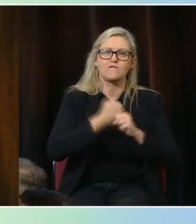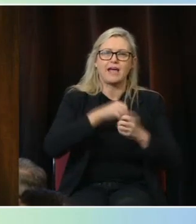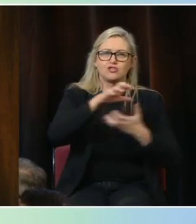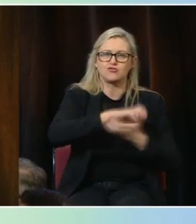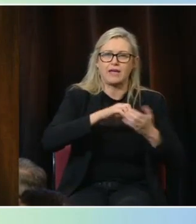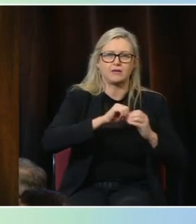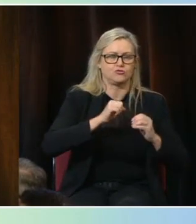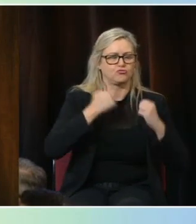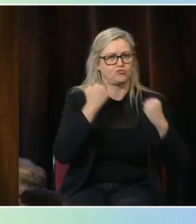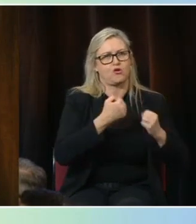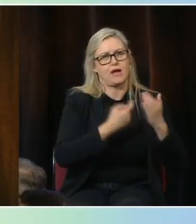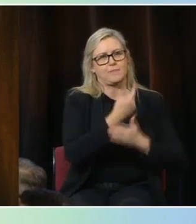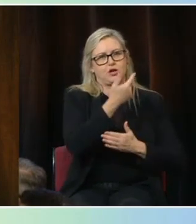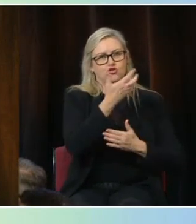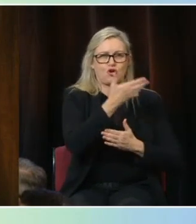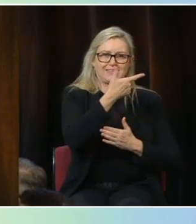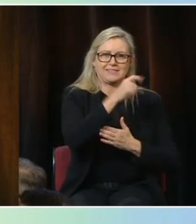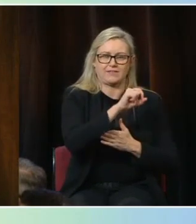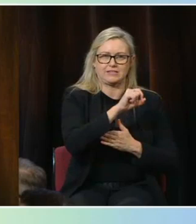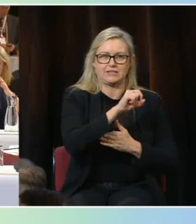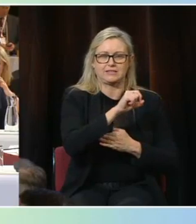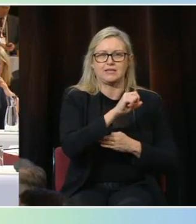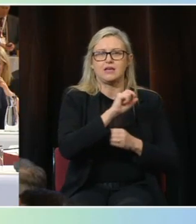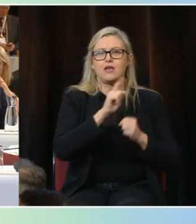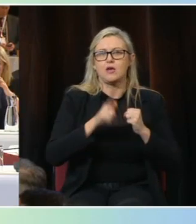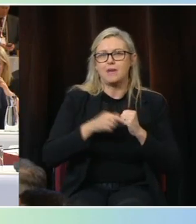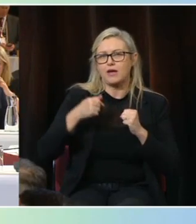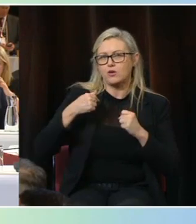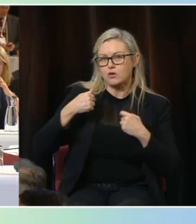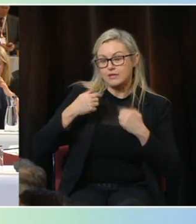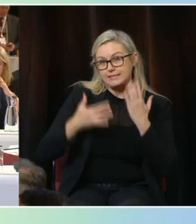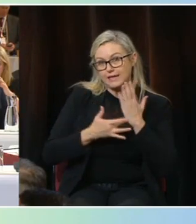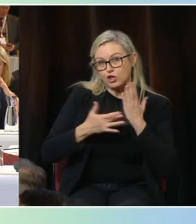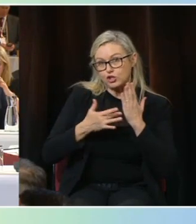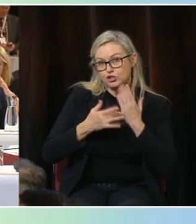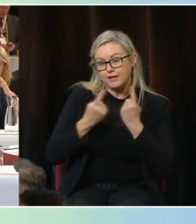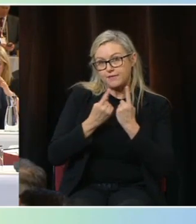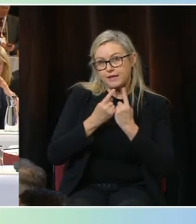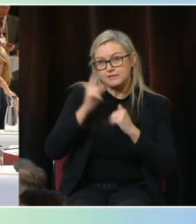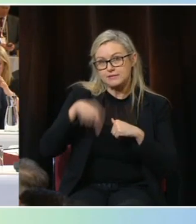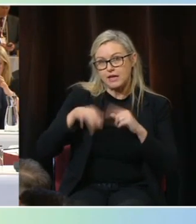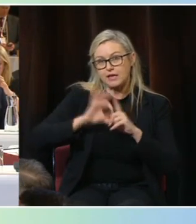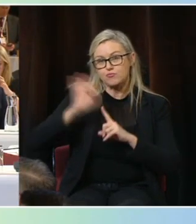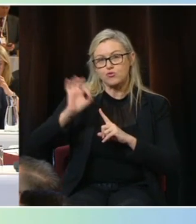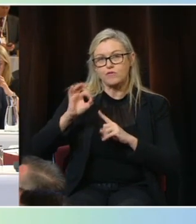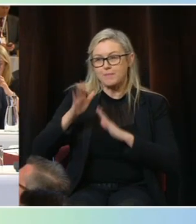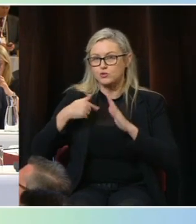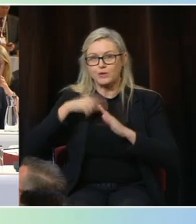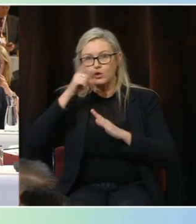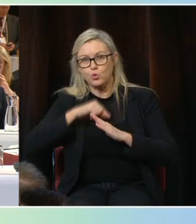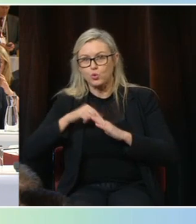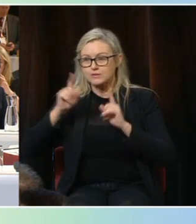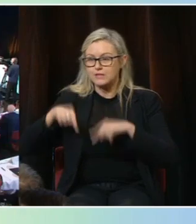1970s but in both sectors output continued to rise as technological developments meant we could produce more but with fewer